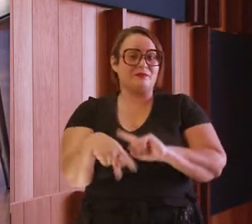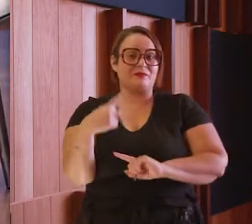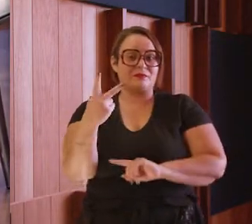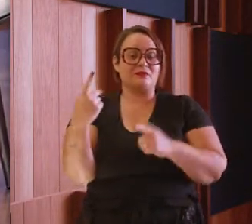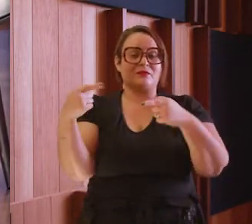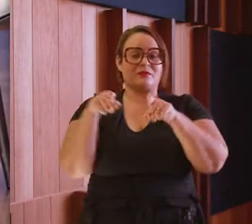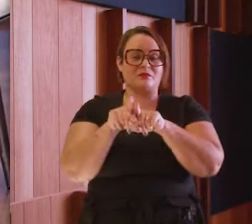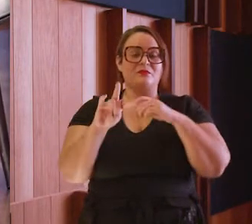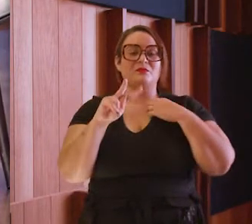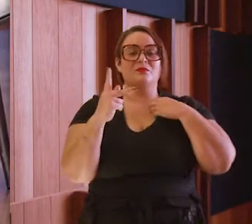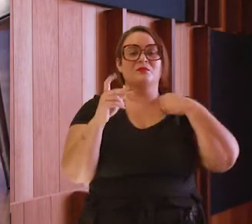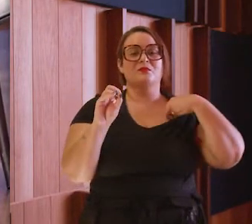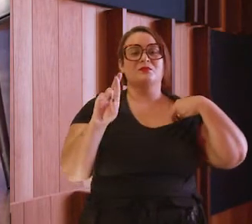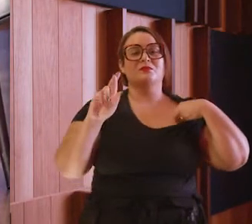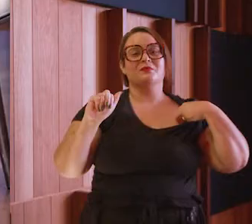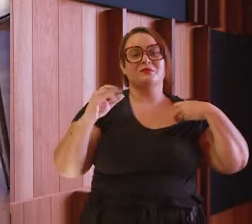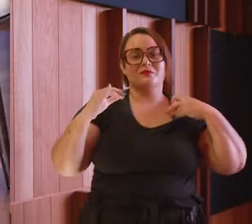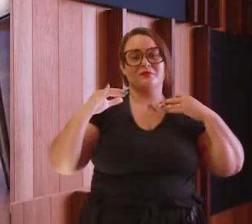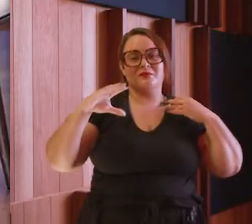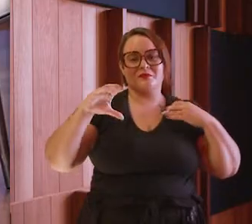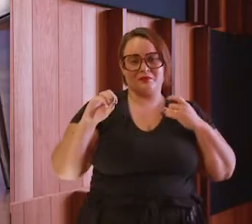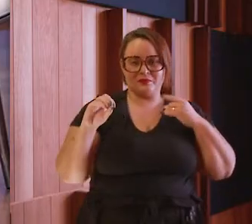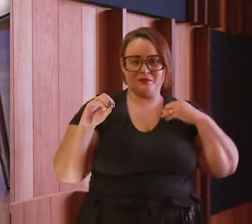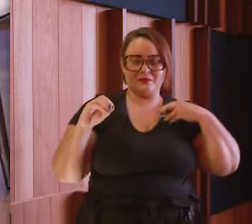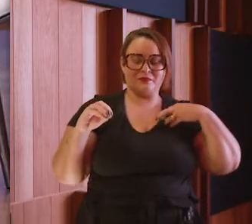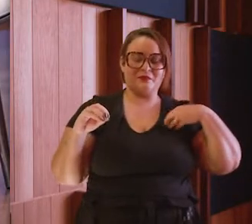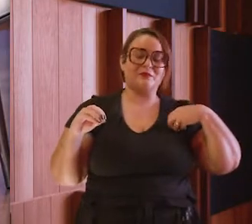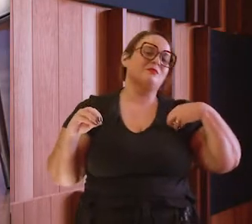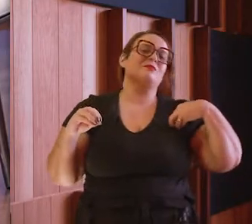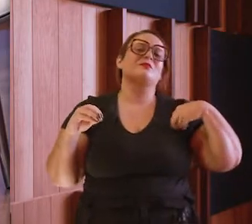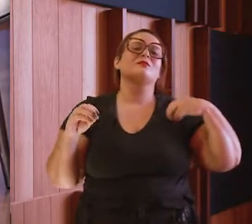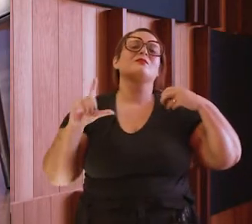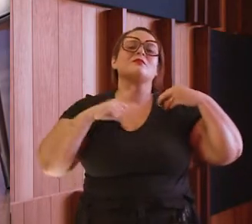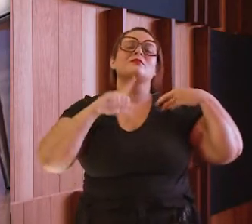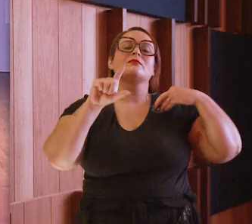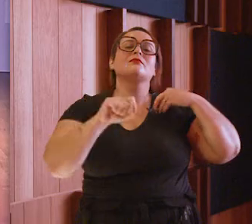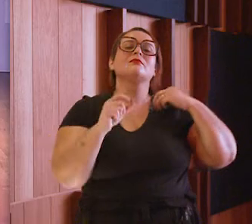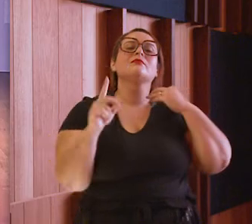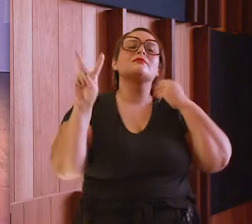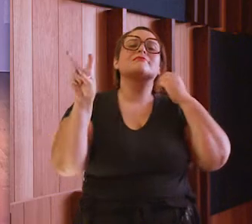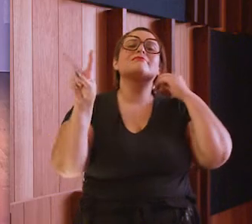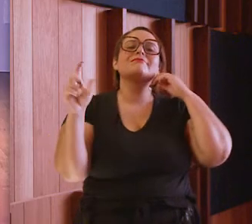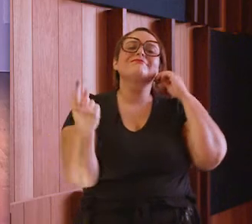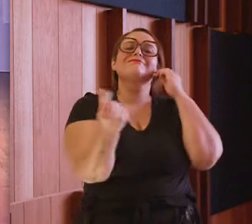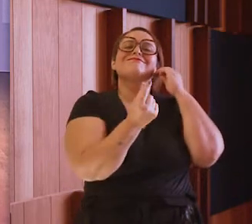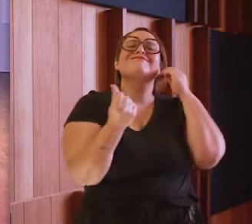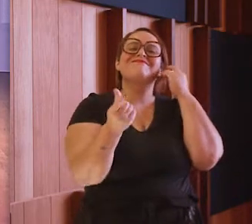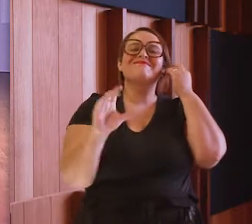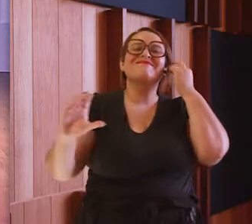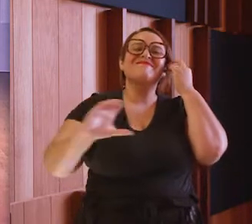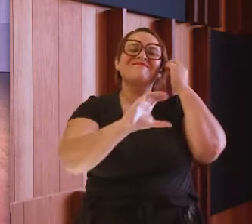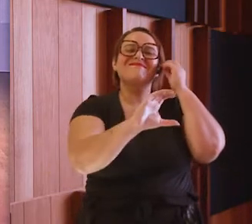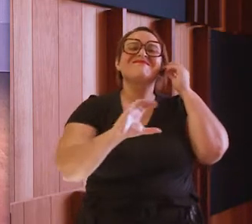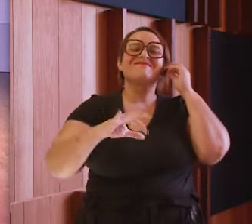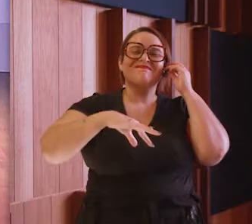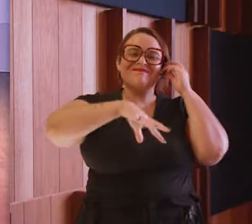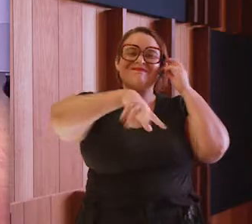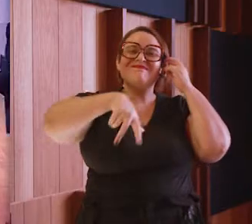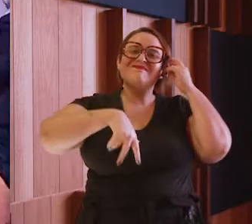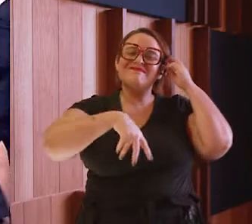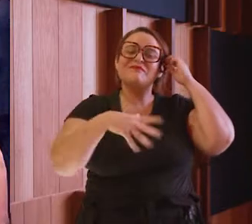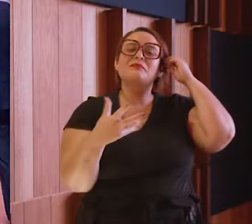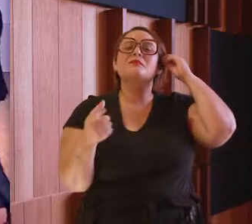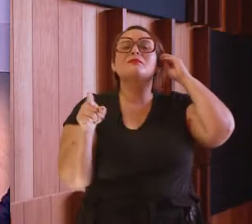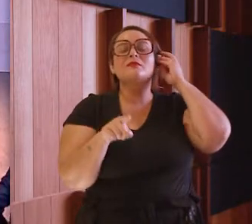Peña. Horacio leads our transfer pricing practices globally, and